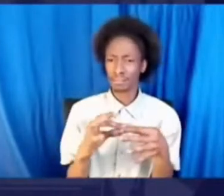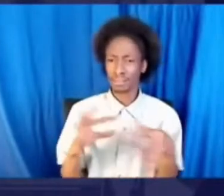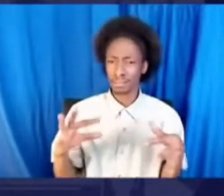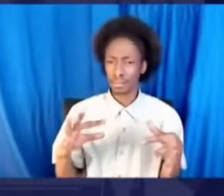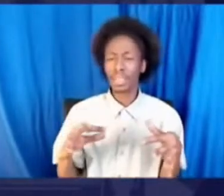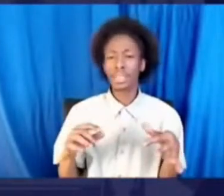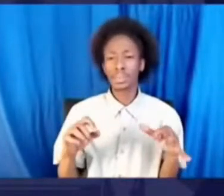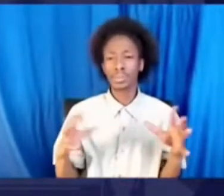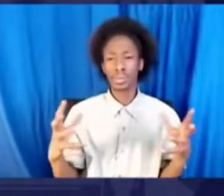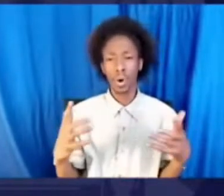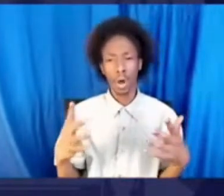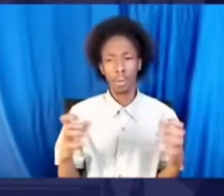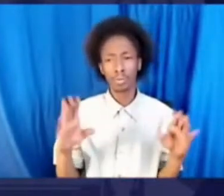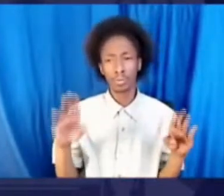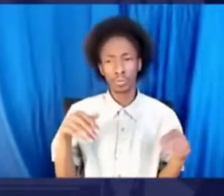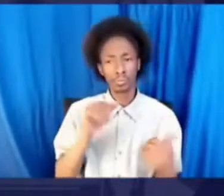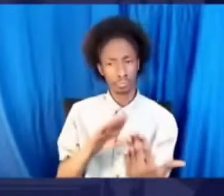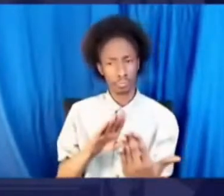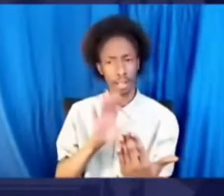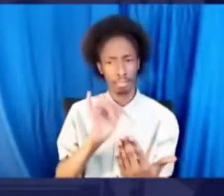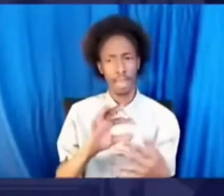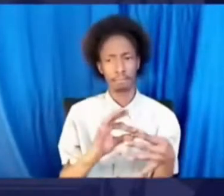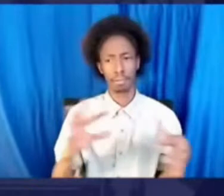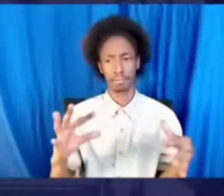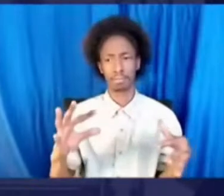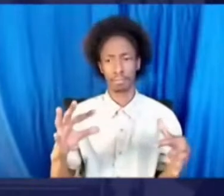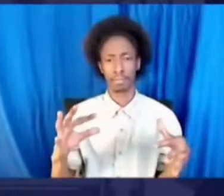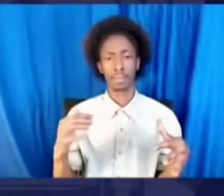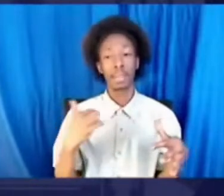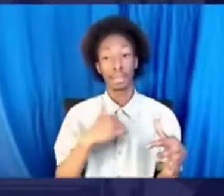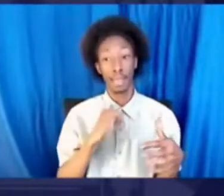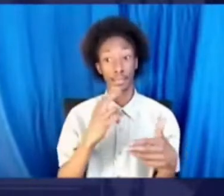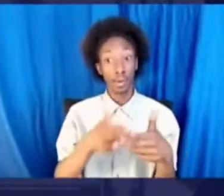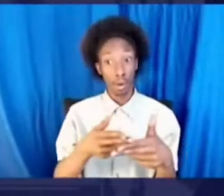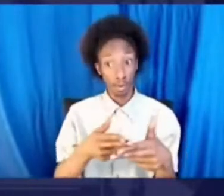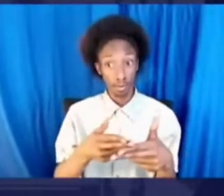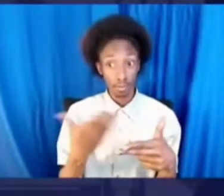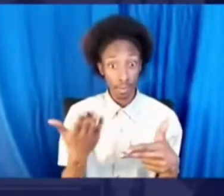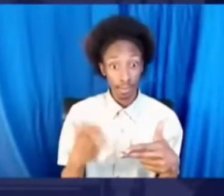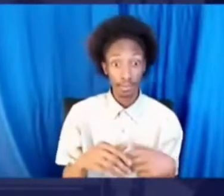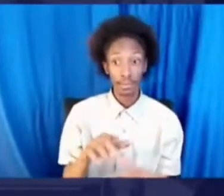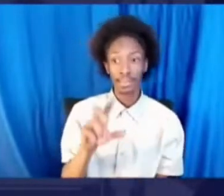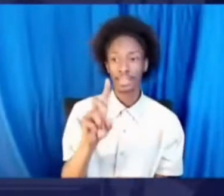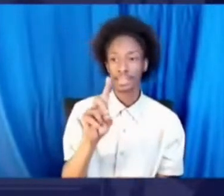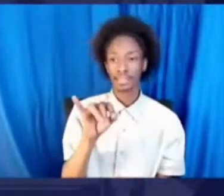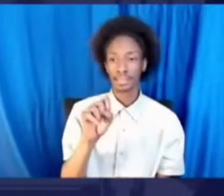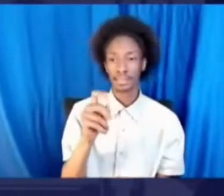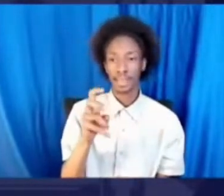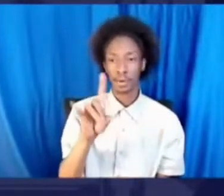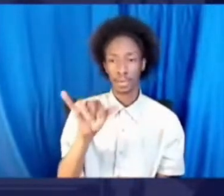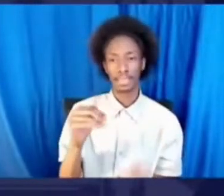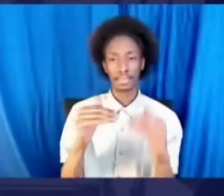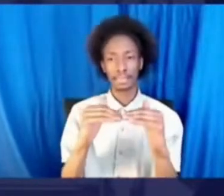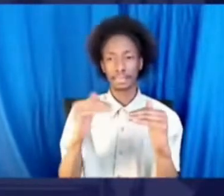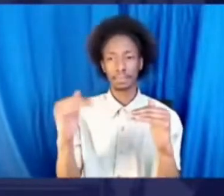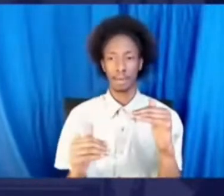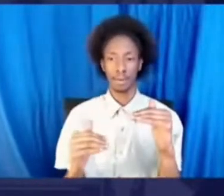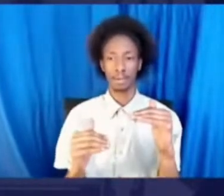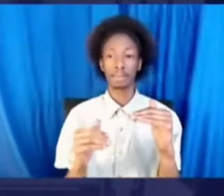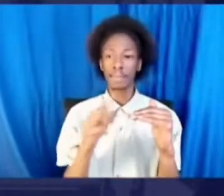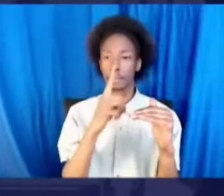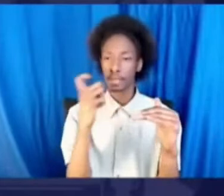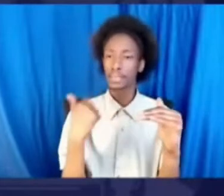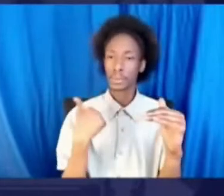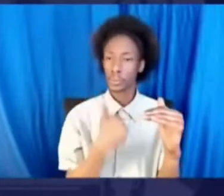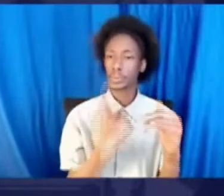that disconnect, which we also refer to as disparities, because we see